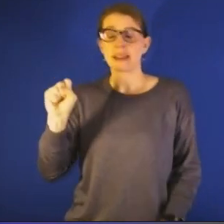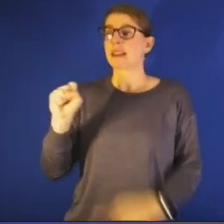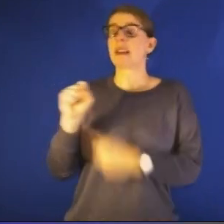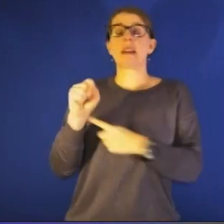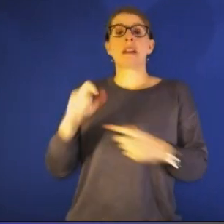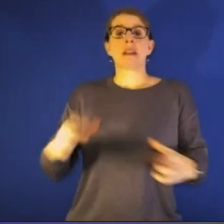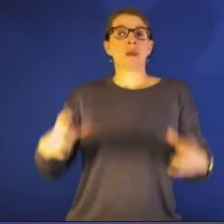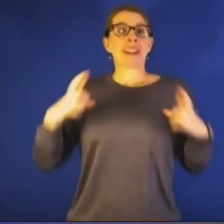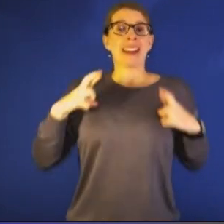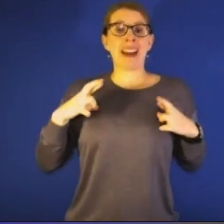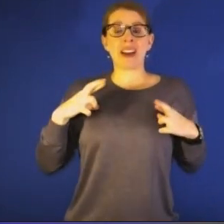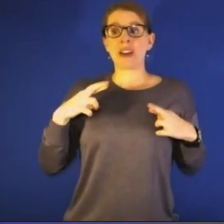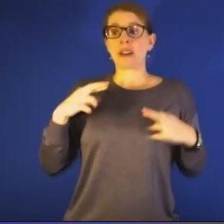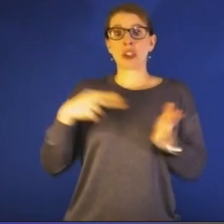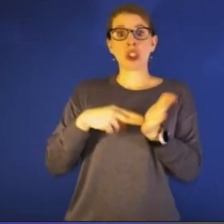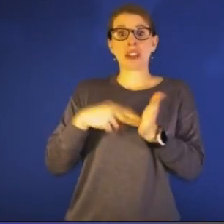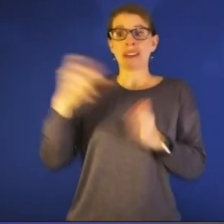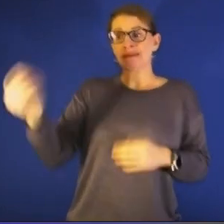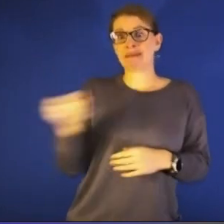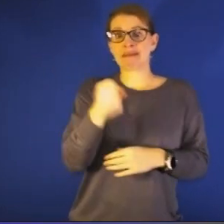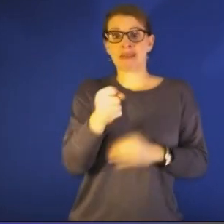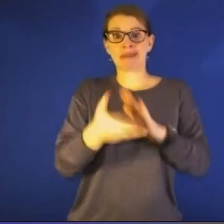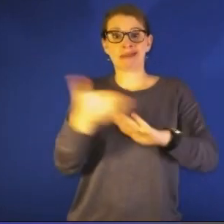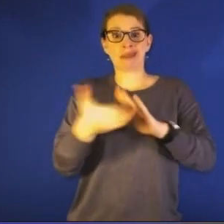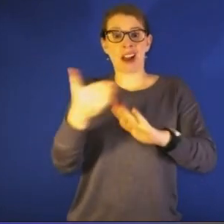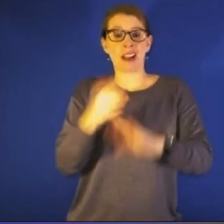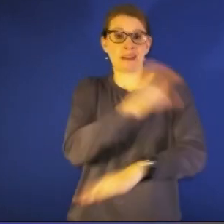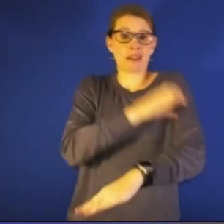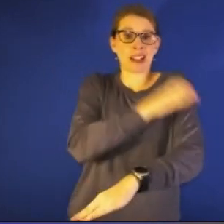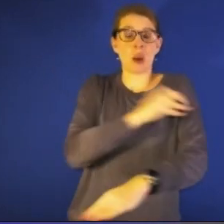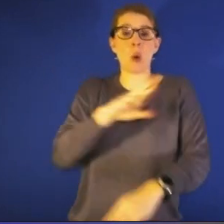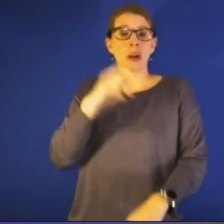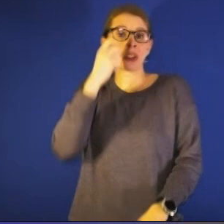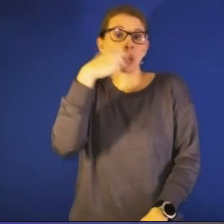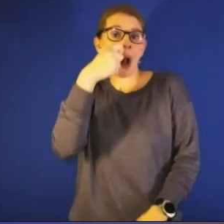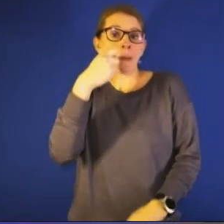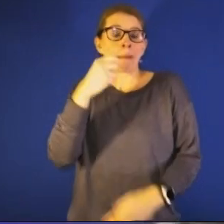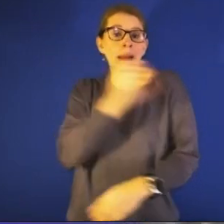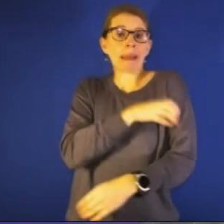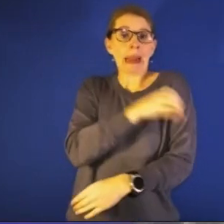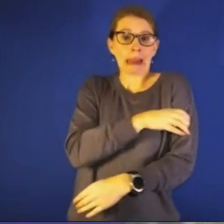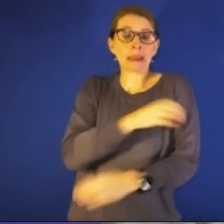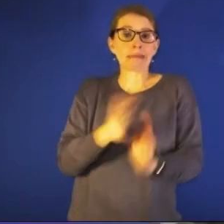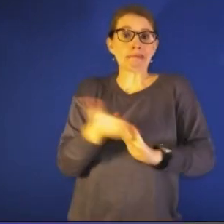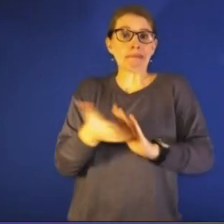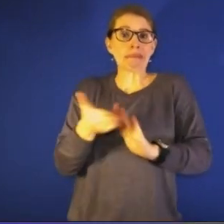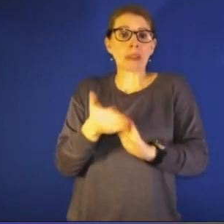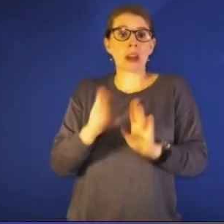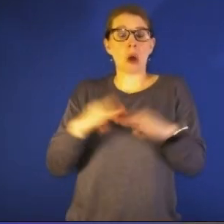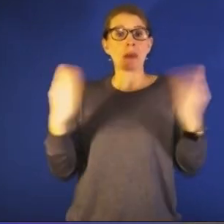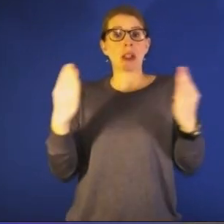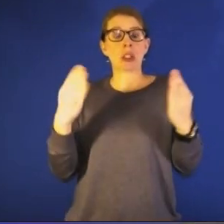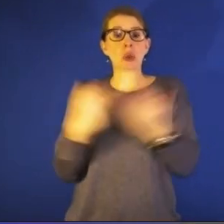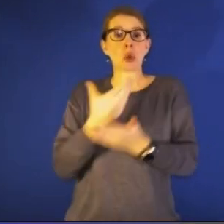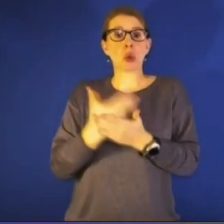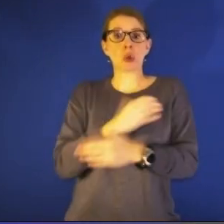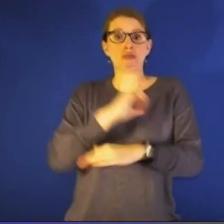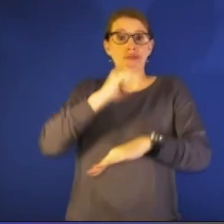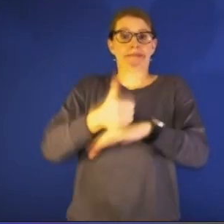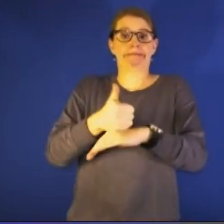like the vaccination clinics or the swab clinics, so we can get more testing. I know we're opening up a whole nother testing site on the campus next week,